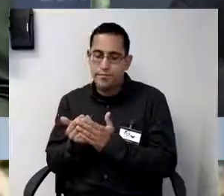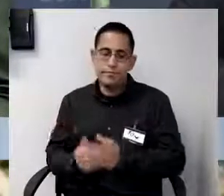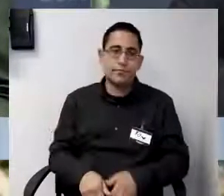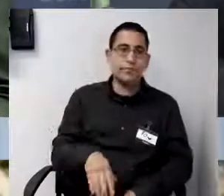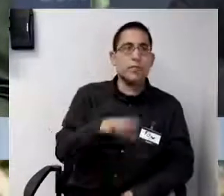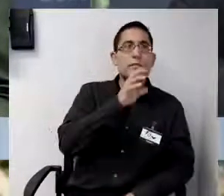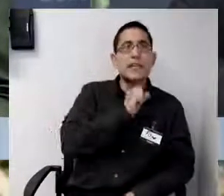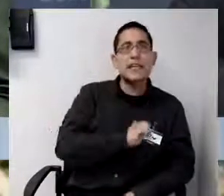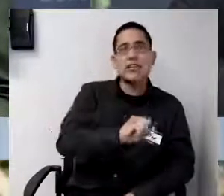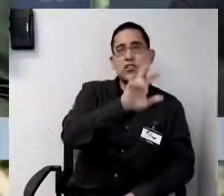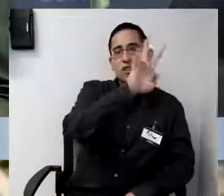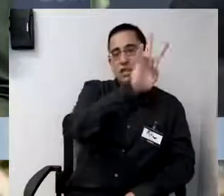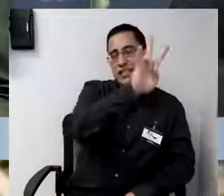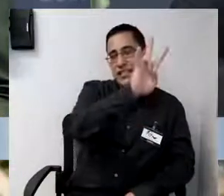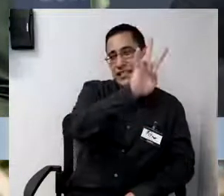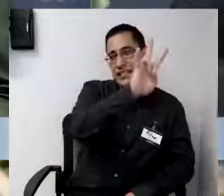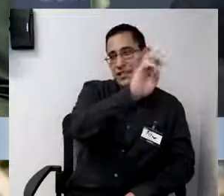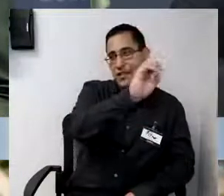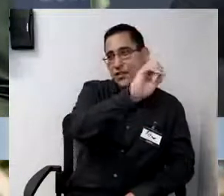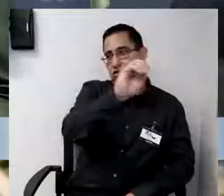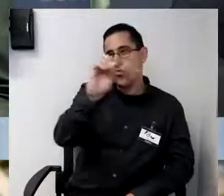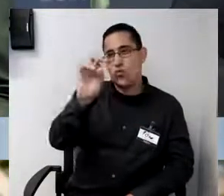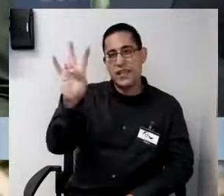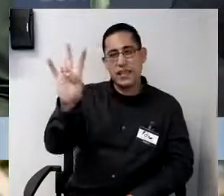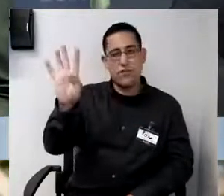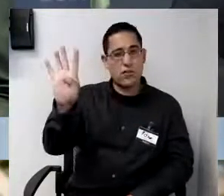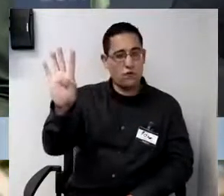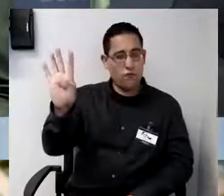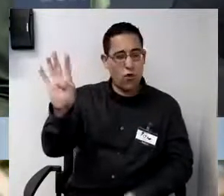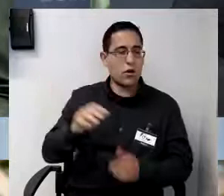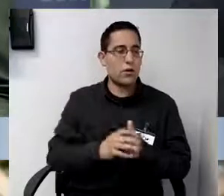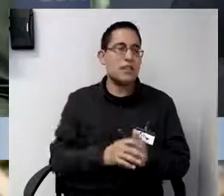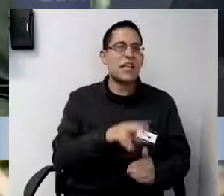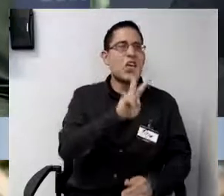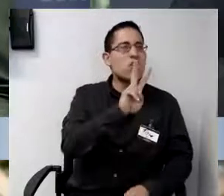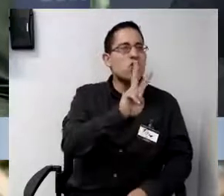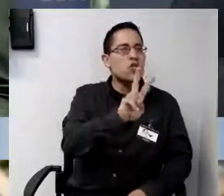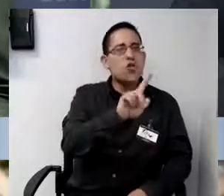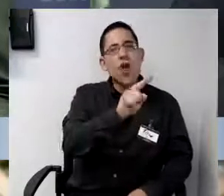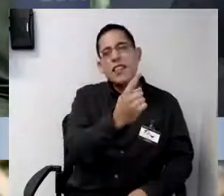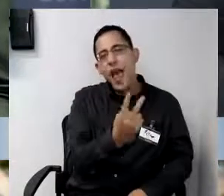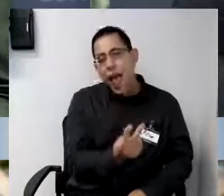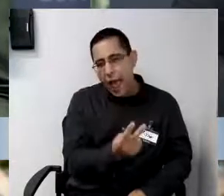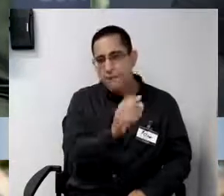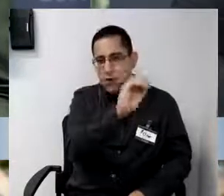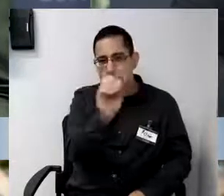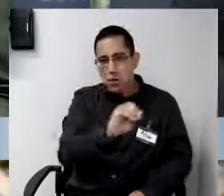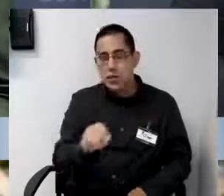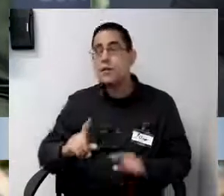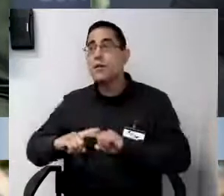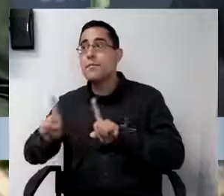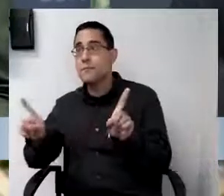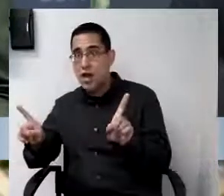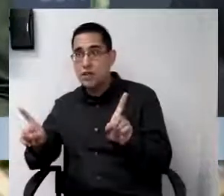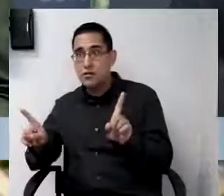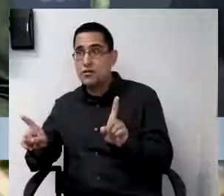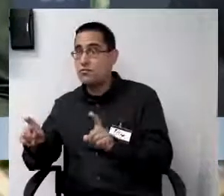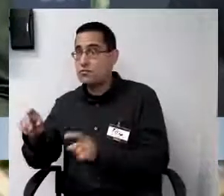old only account for 2.5% of the positive cases, but 11% of the deaths.